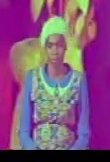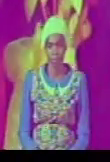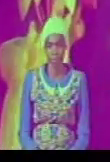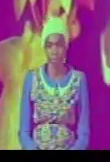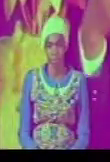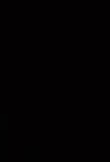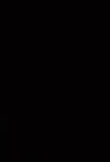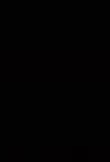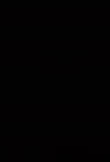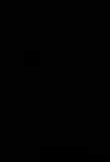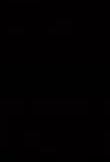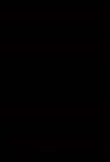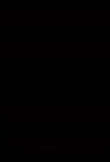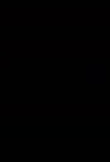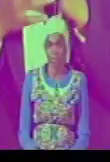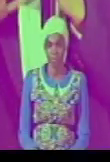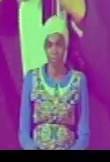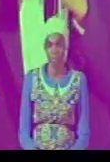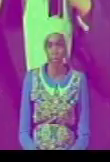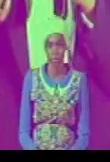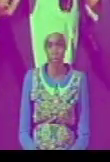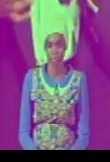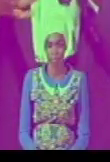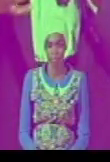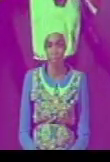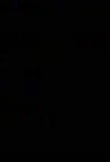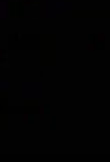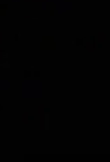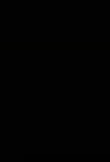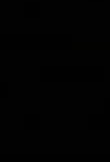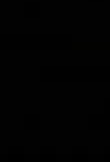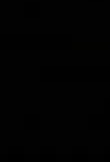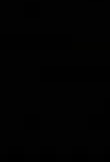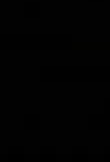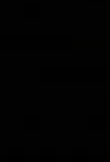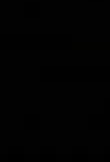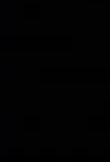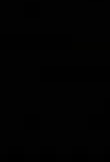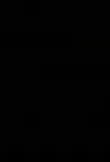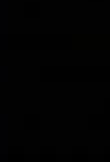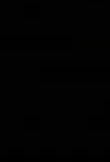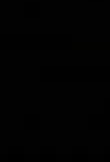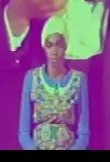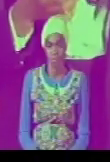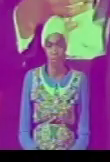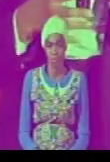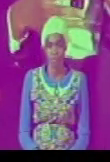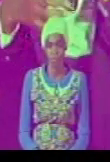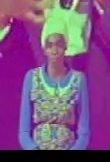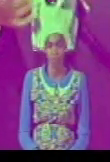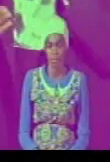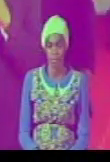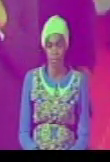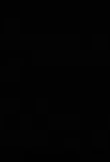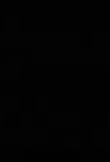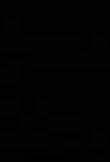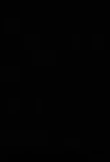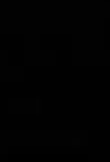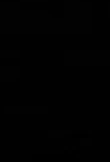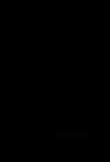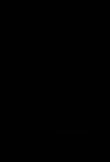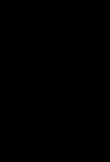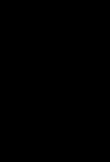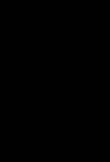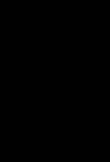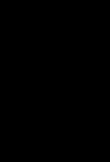around. We must look within and ask ourselves, how can I make? Let us have faith in